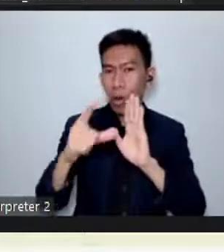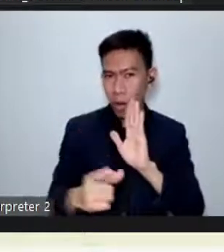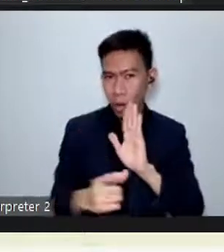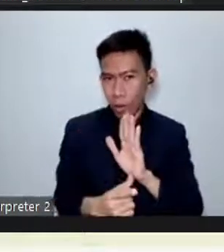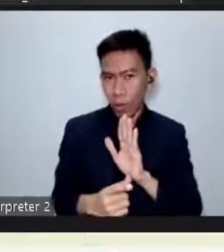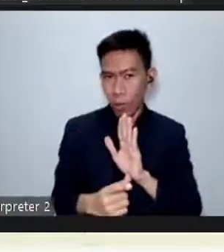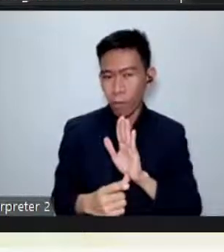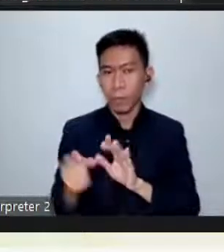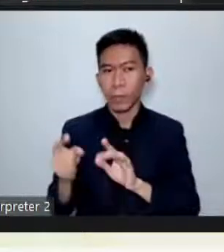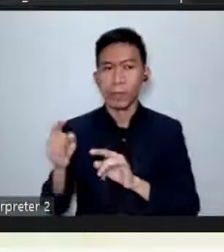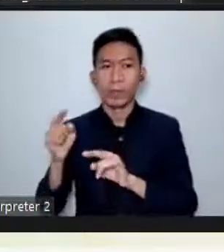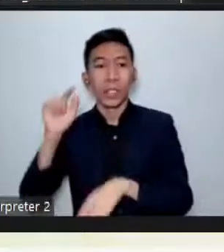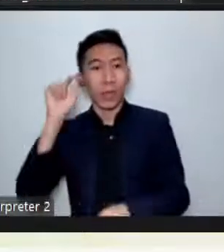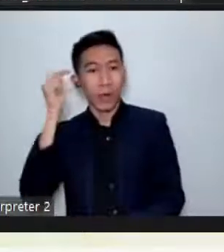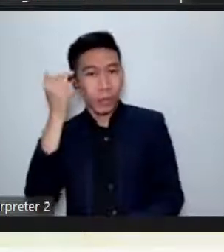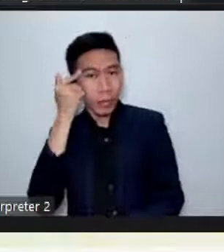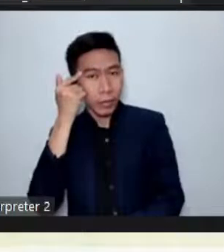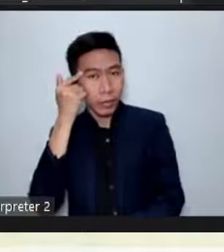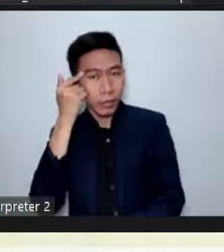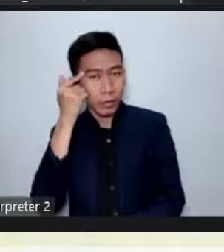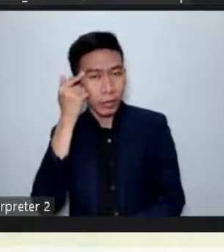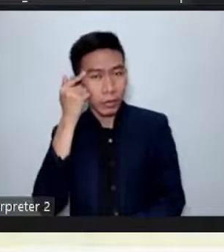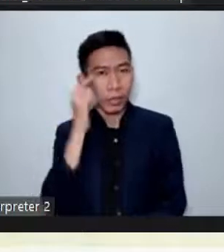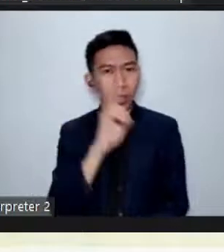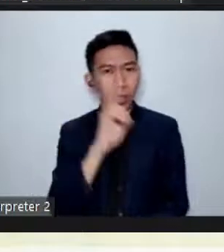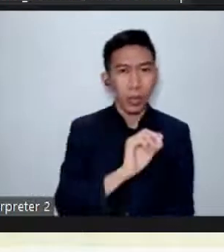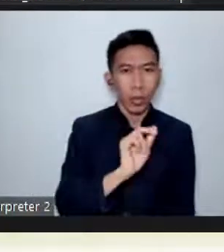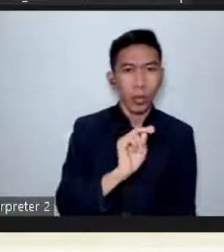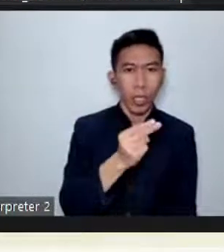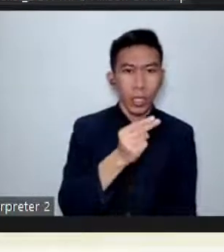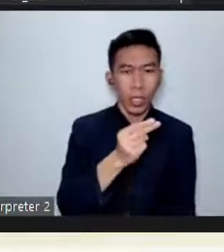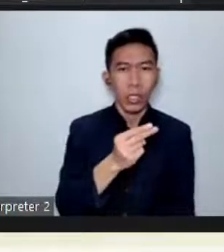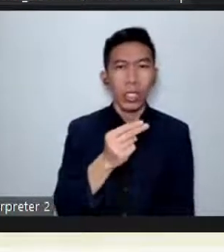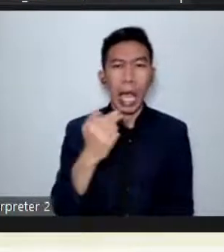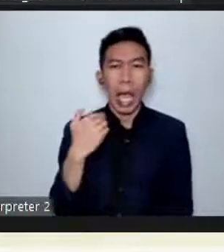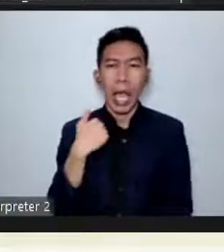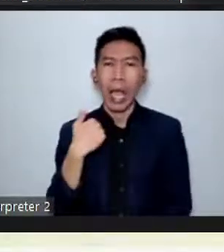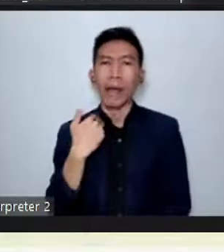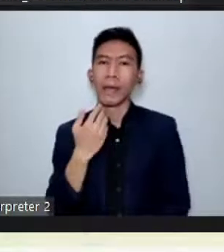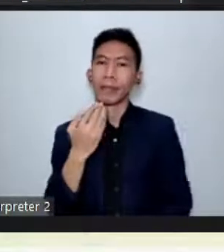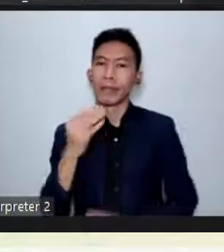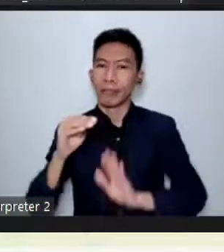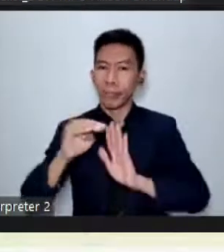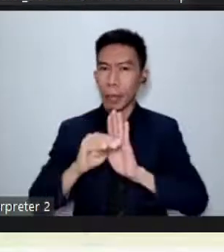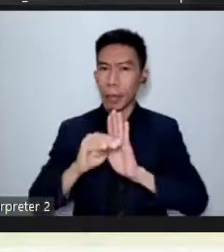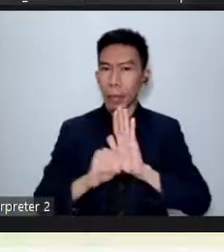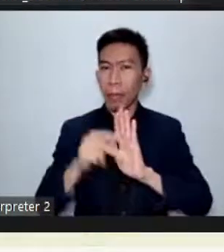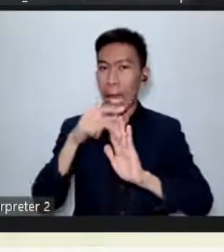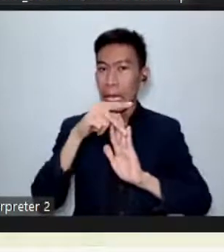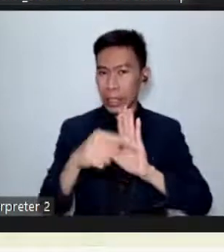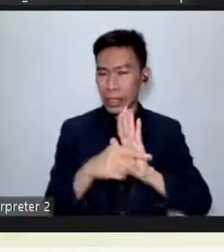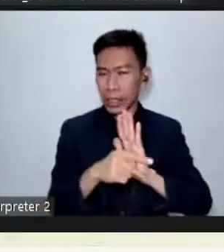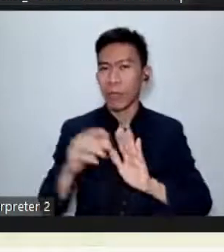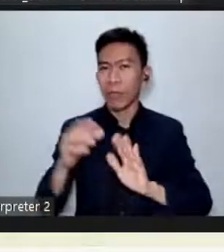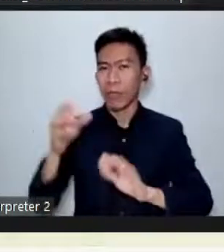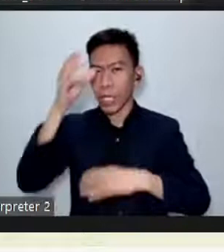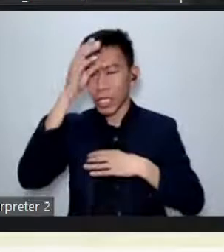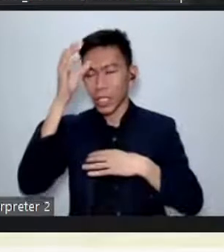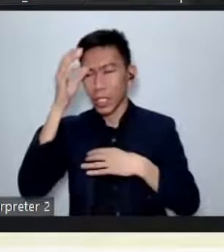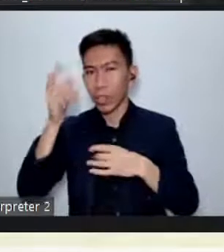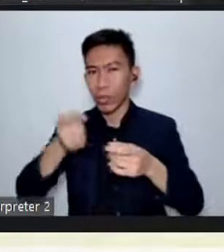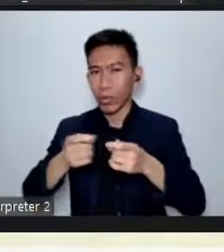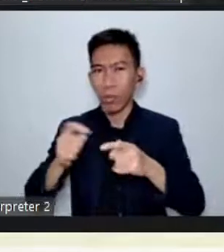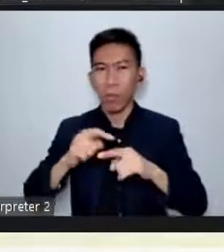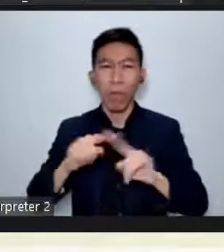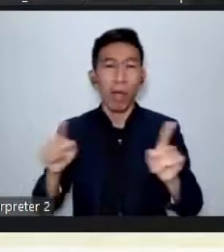Since government and DOH have issuances on cancer control, but this did not really have